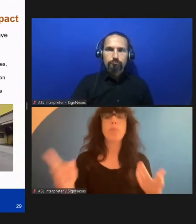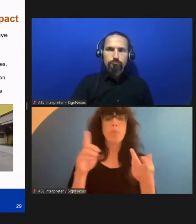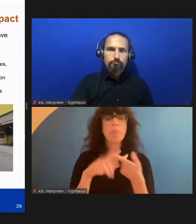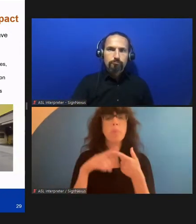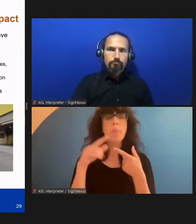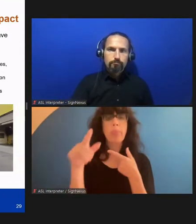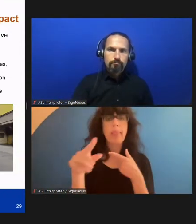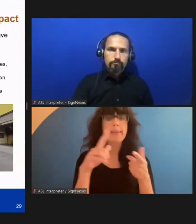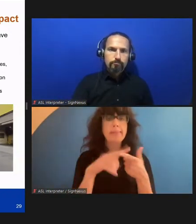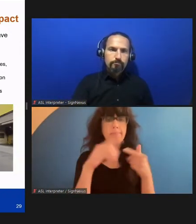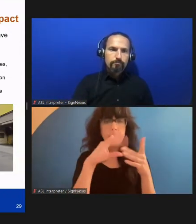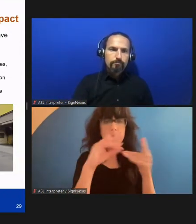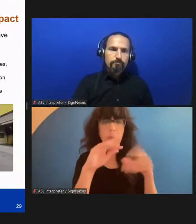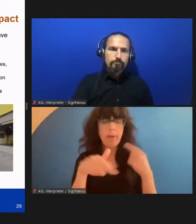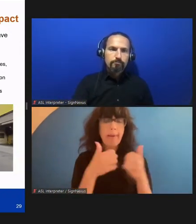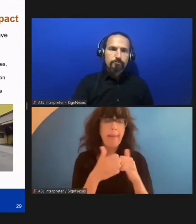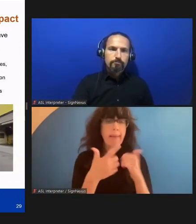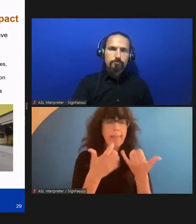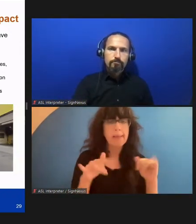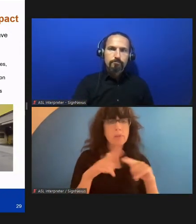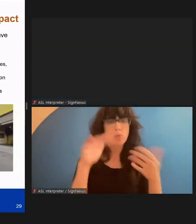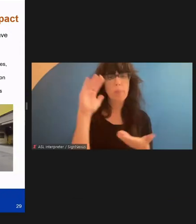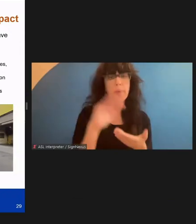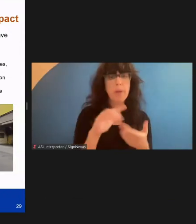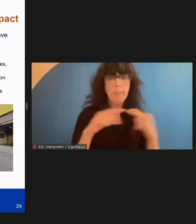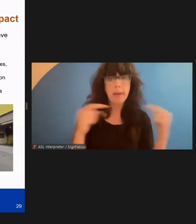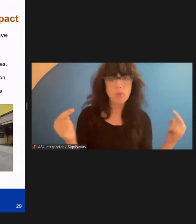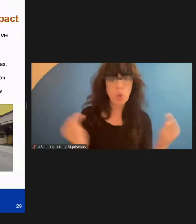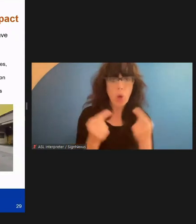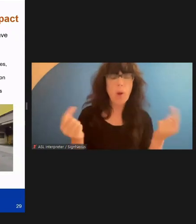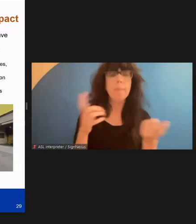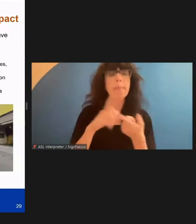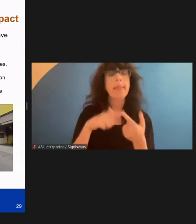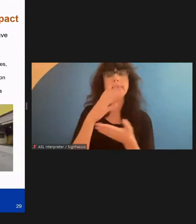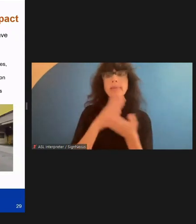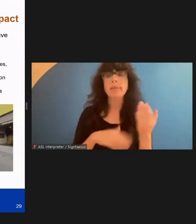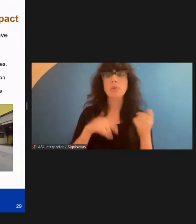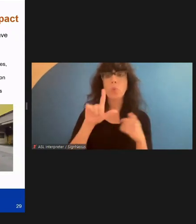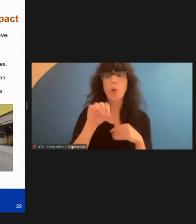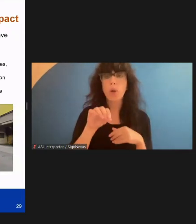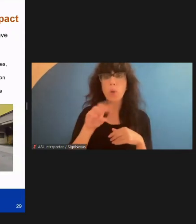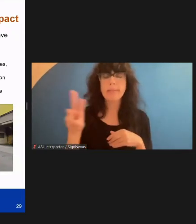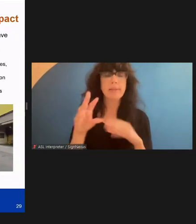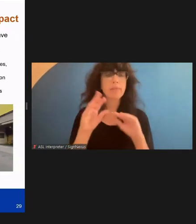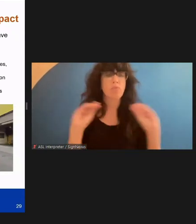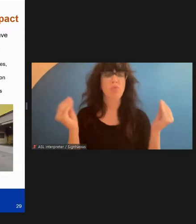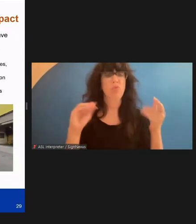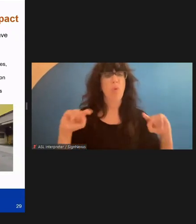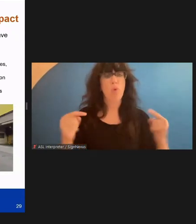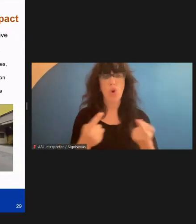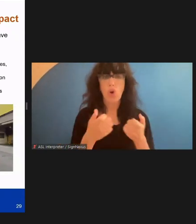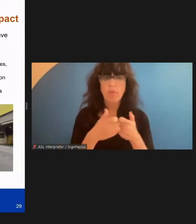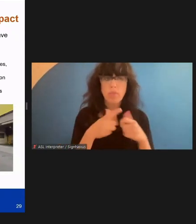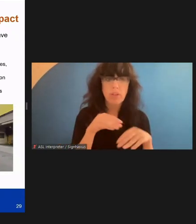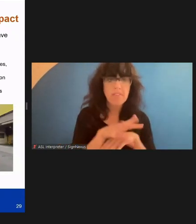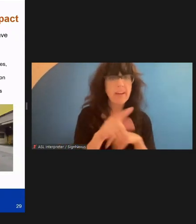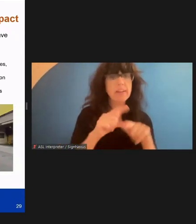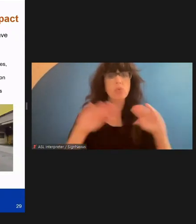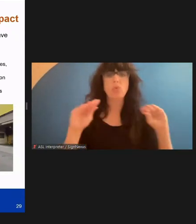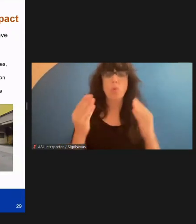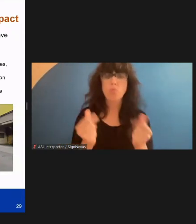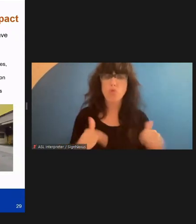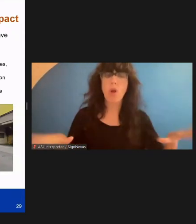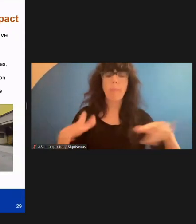measures to minimize harm results in either a section 106 finding of no adverse effect or no historic properties affected on a historic